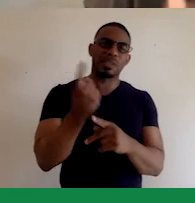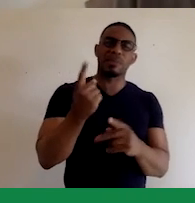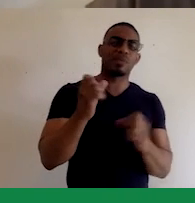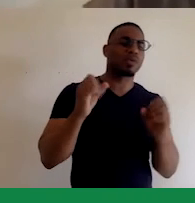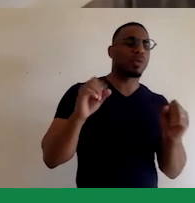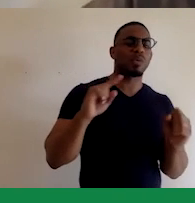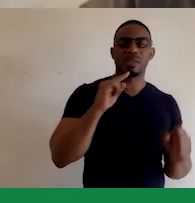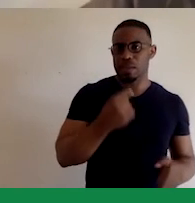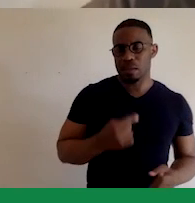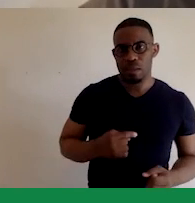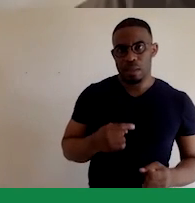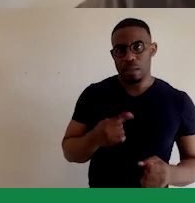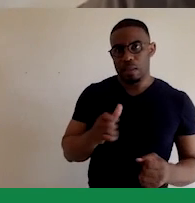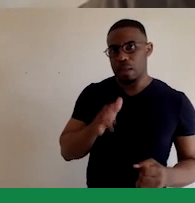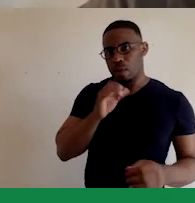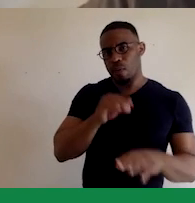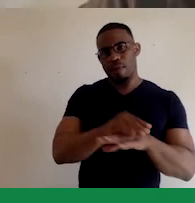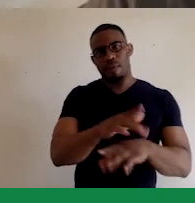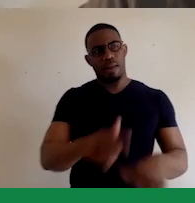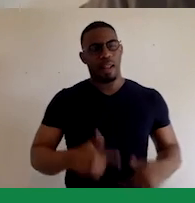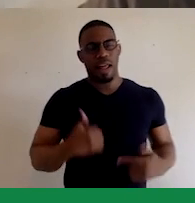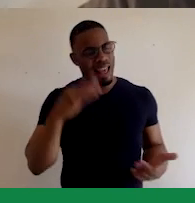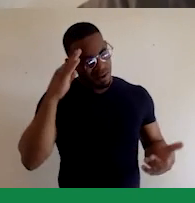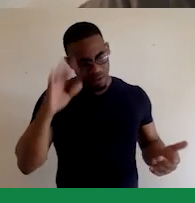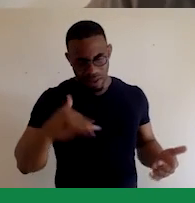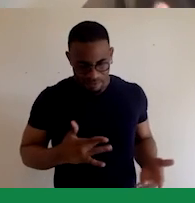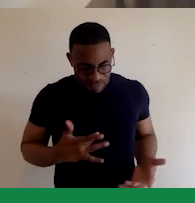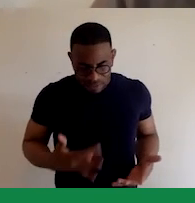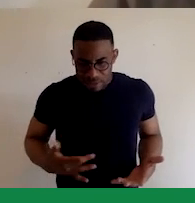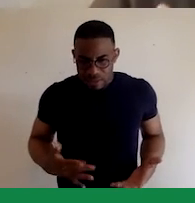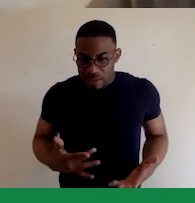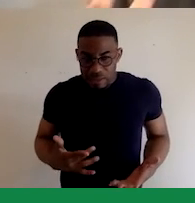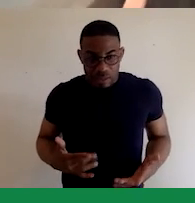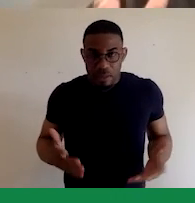so profound that it's going to affect lives. I know it. I feel it.